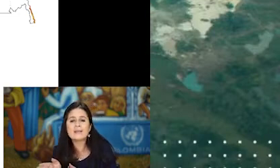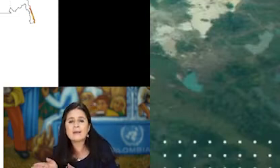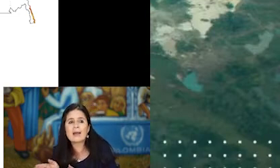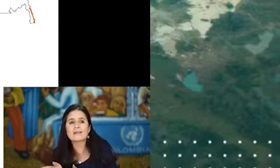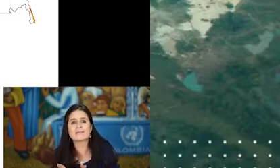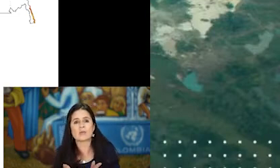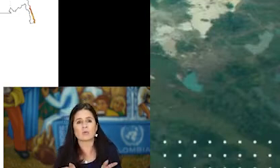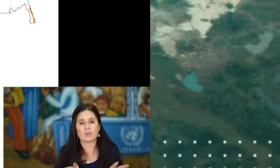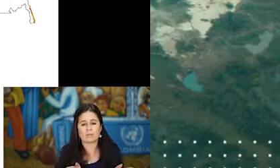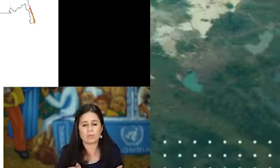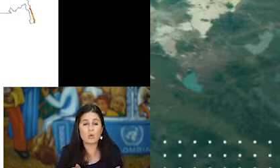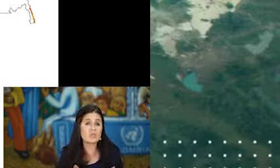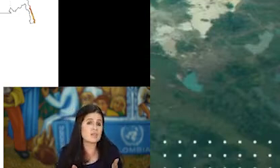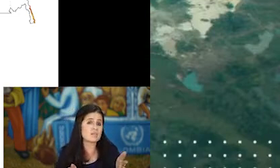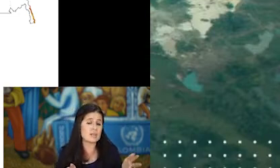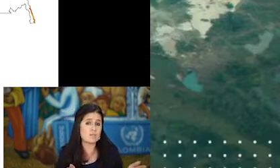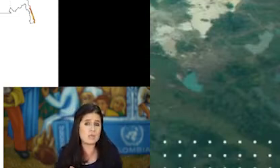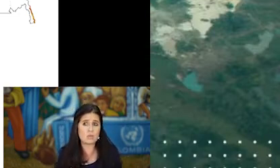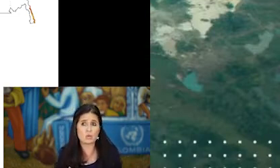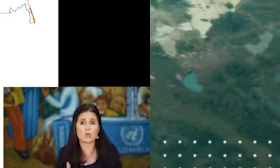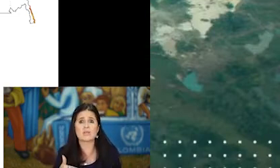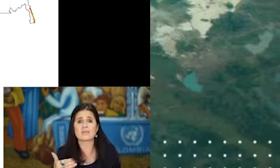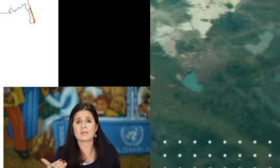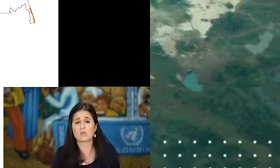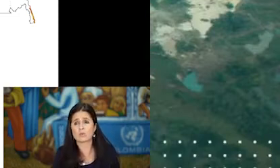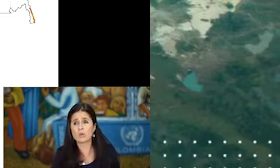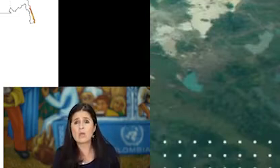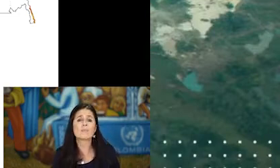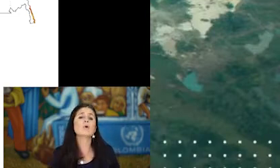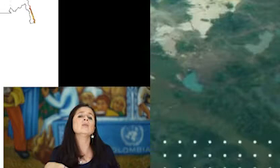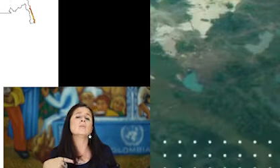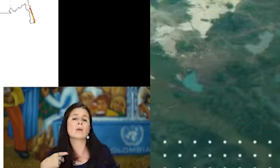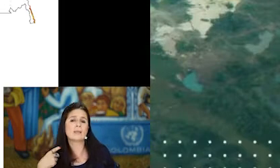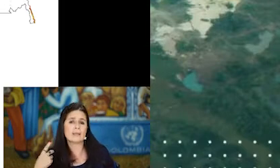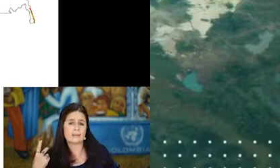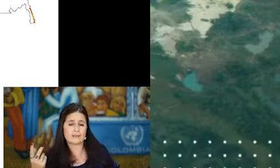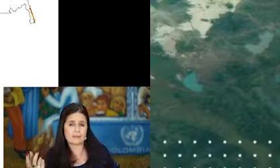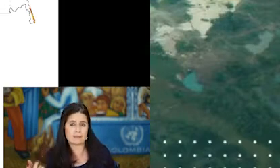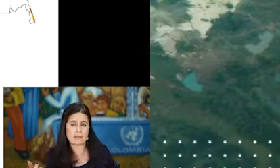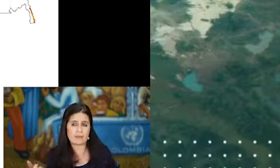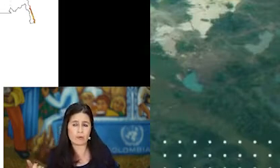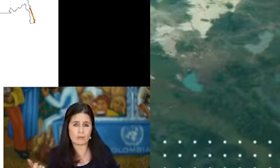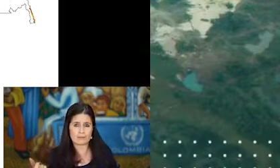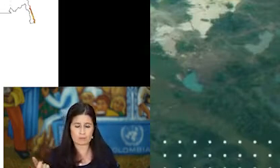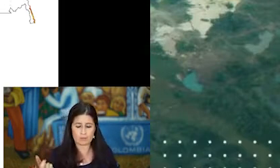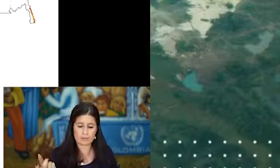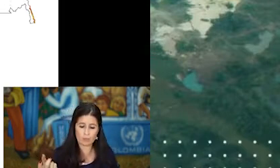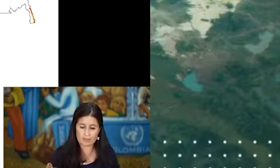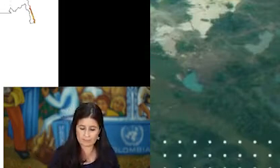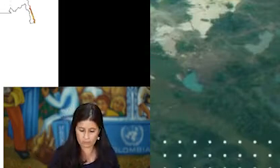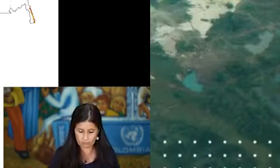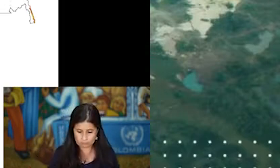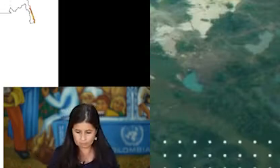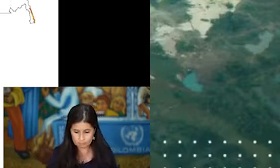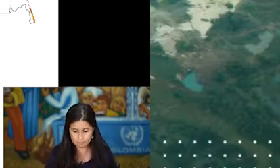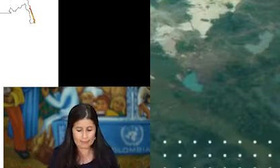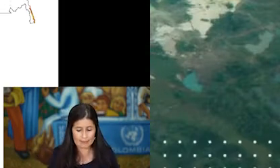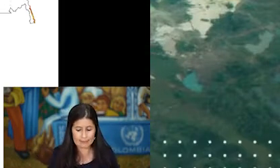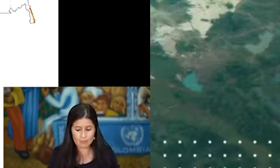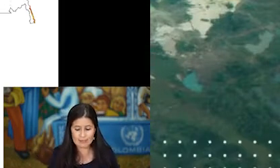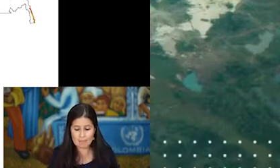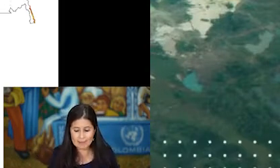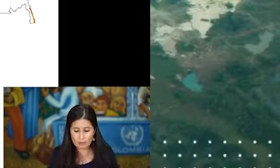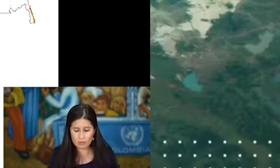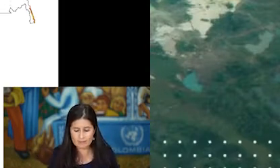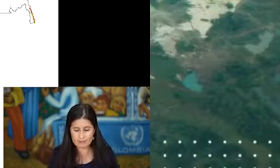us how to monitor, control, and where can a legalization take place. And within the